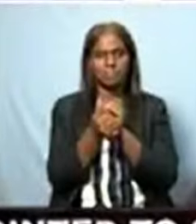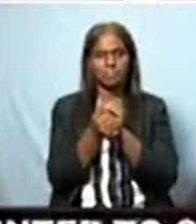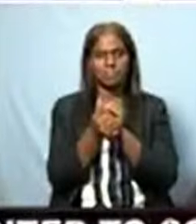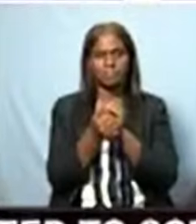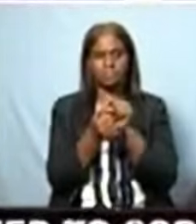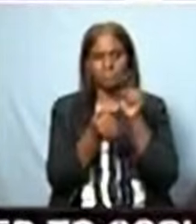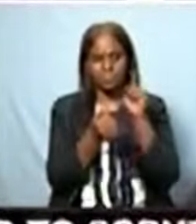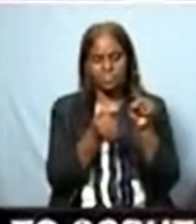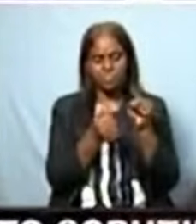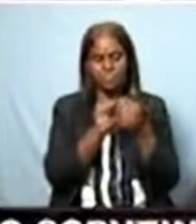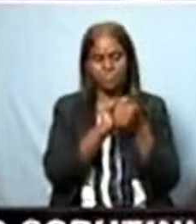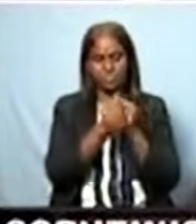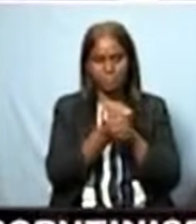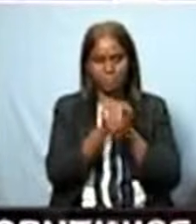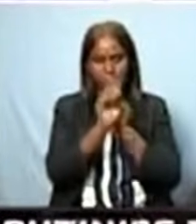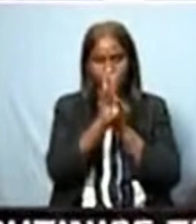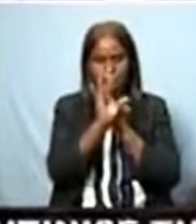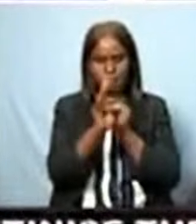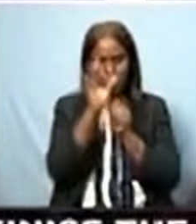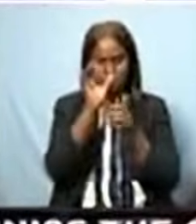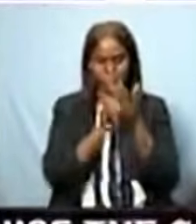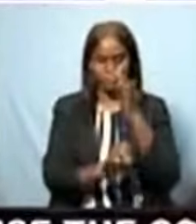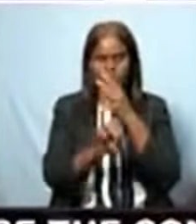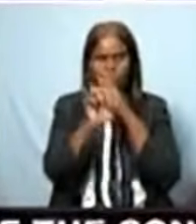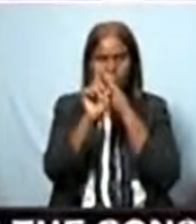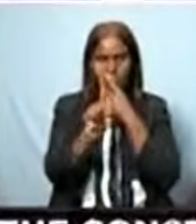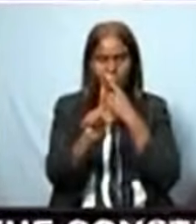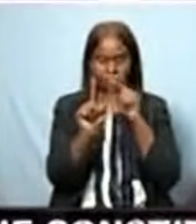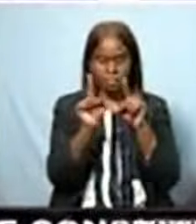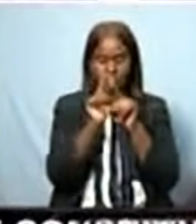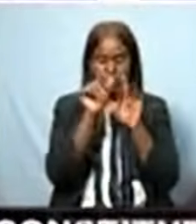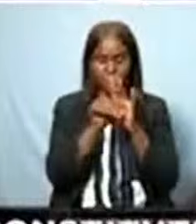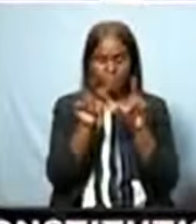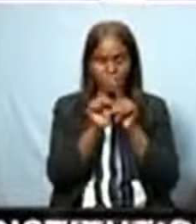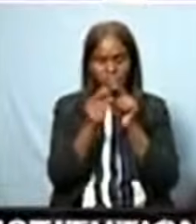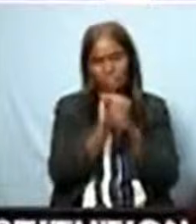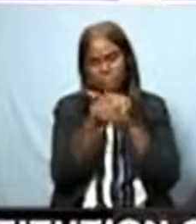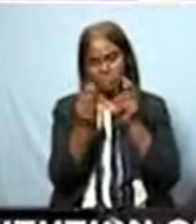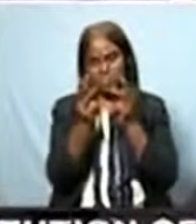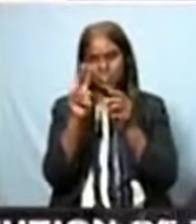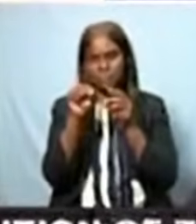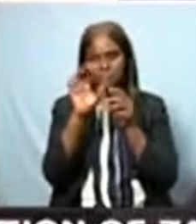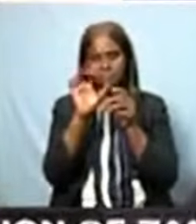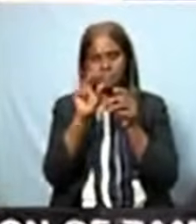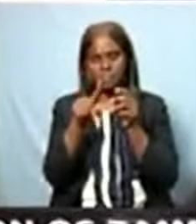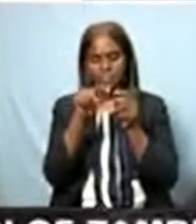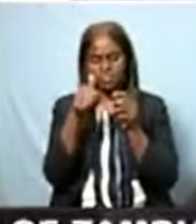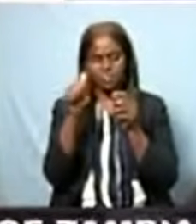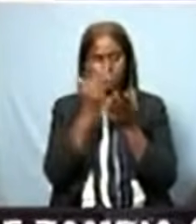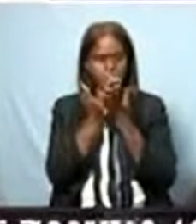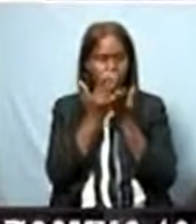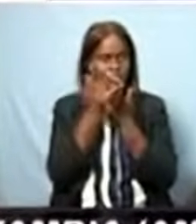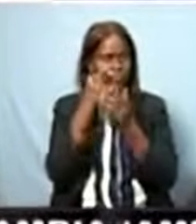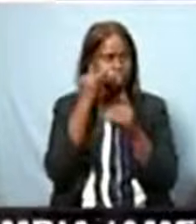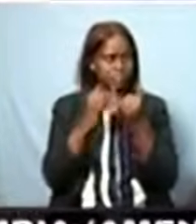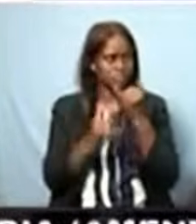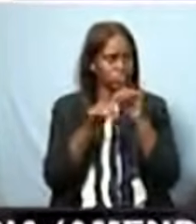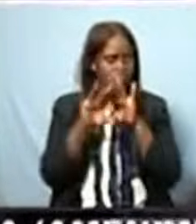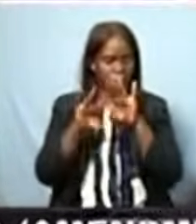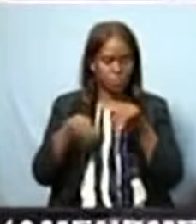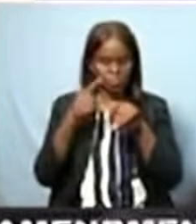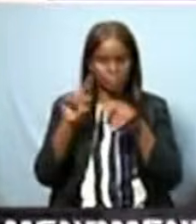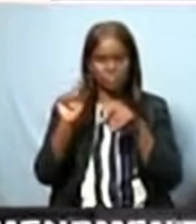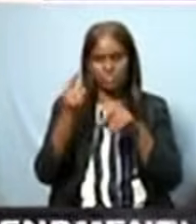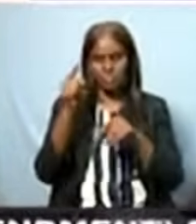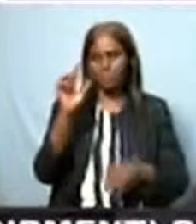of Article 47 Cap 1, and in the alternative, New Congress Party proposes for a complete departure from the